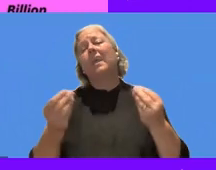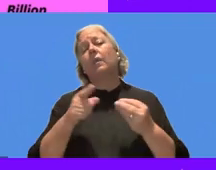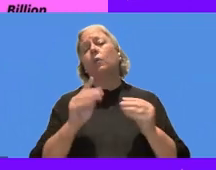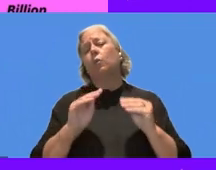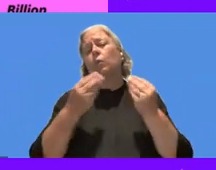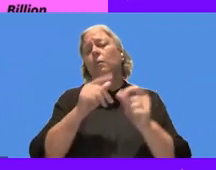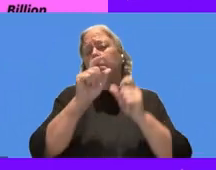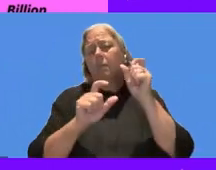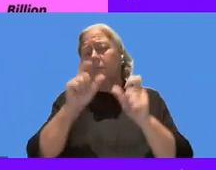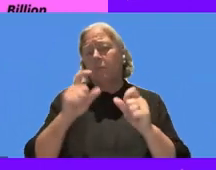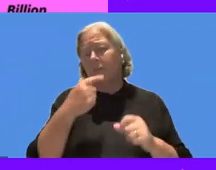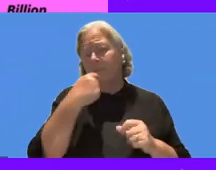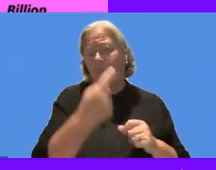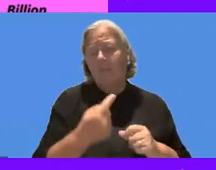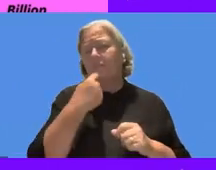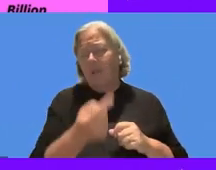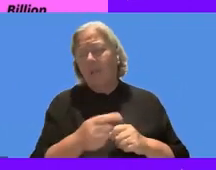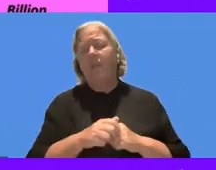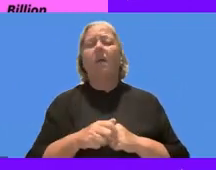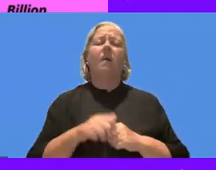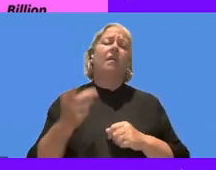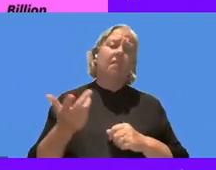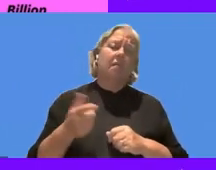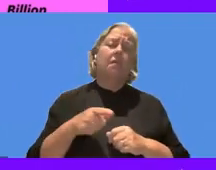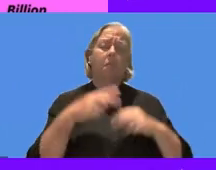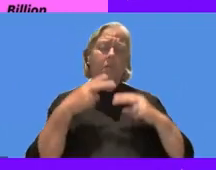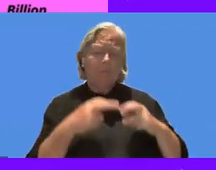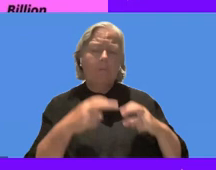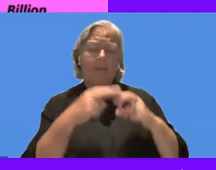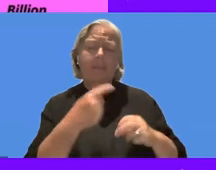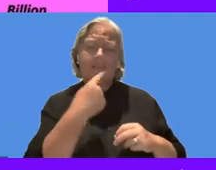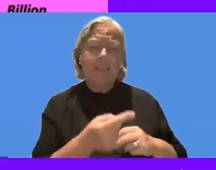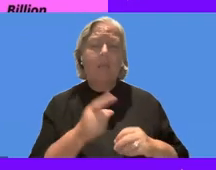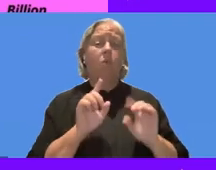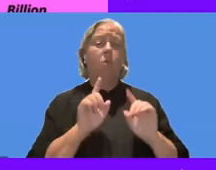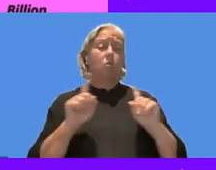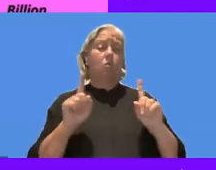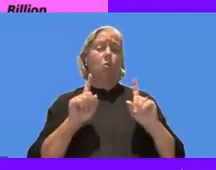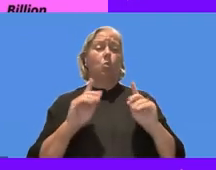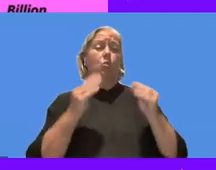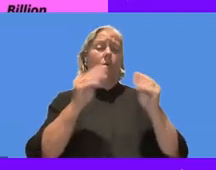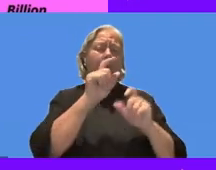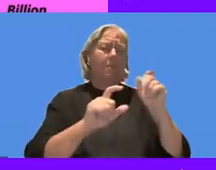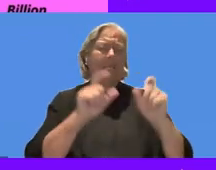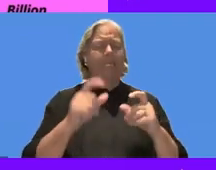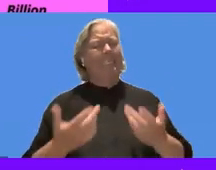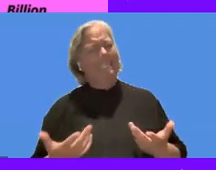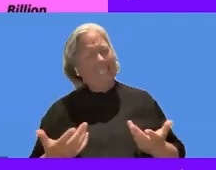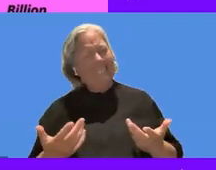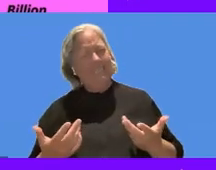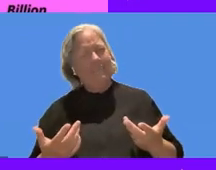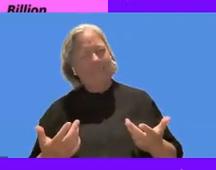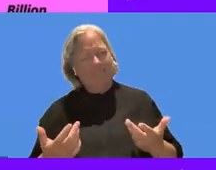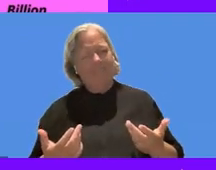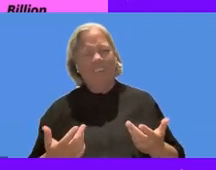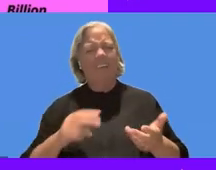is, you know, research about young people is often done without young people. And, you know, it can either feel maybe a little bit